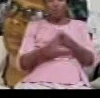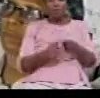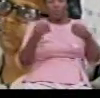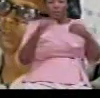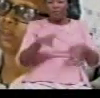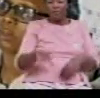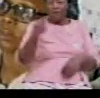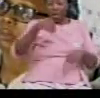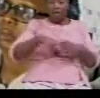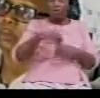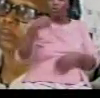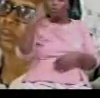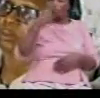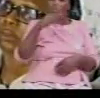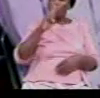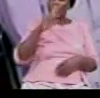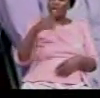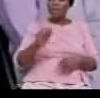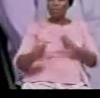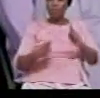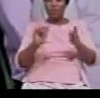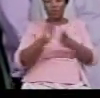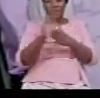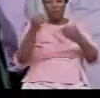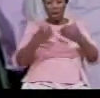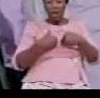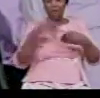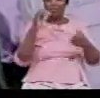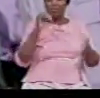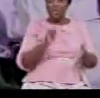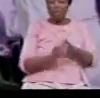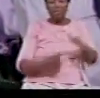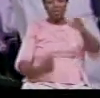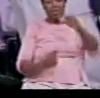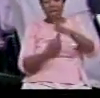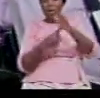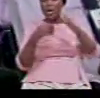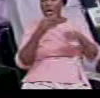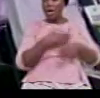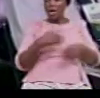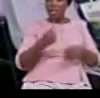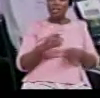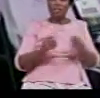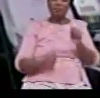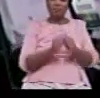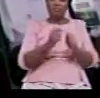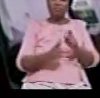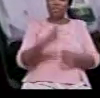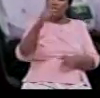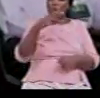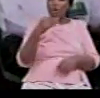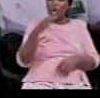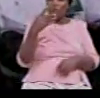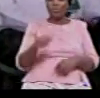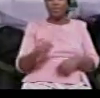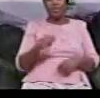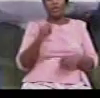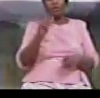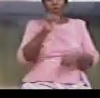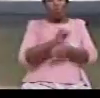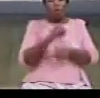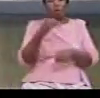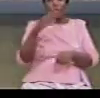who are the people that will have the climax and the greatest of the work of